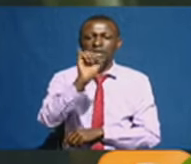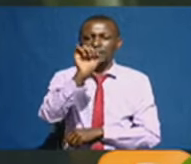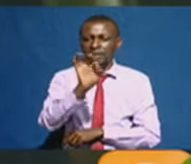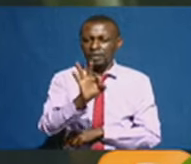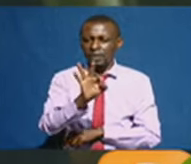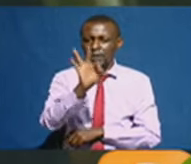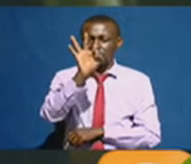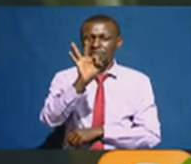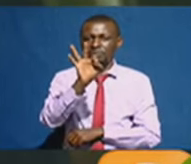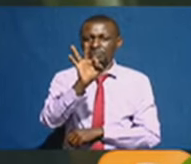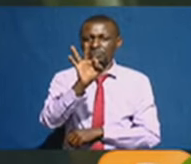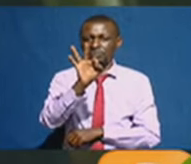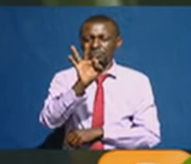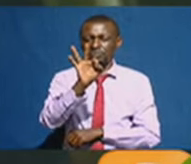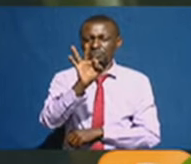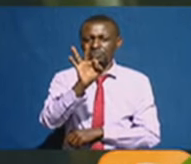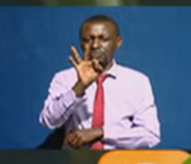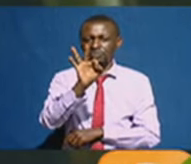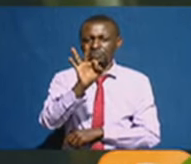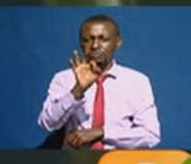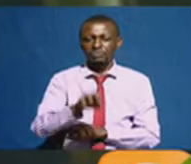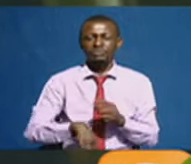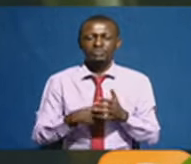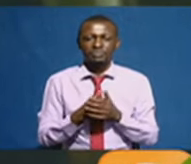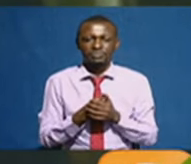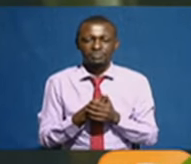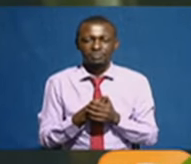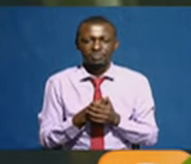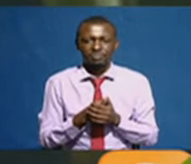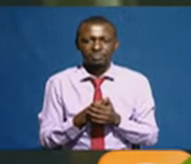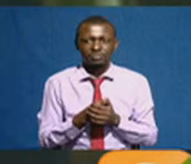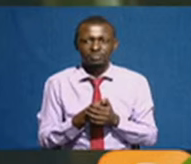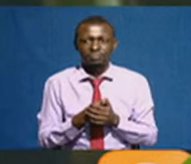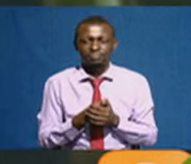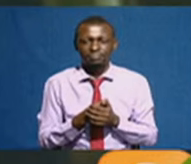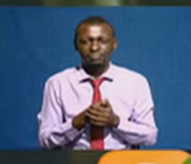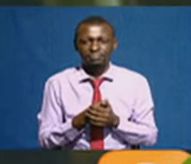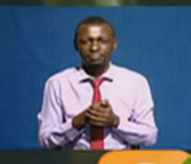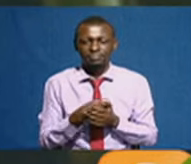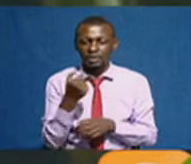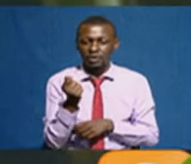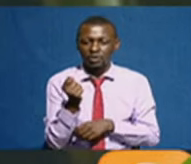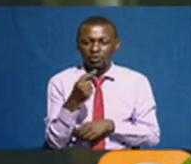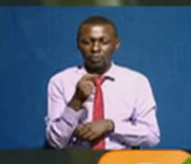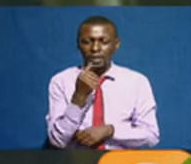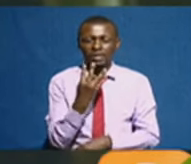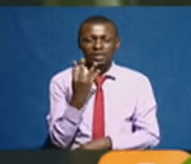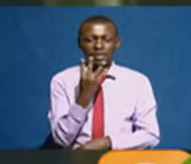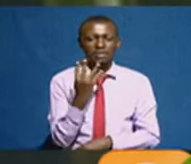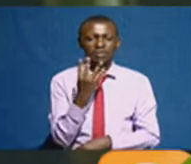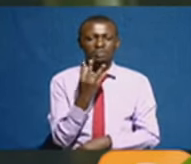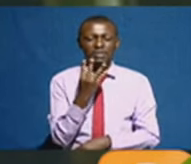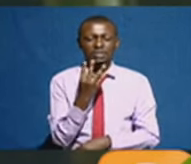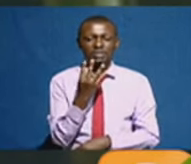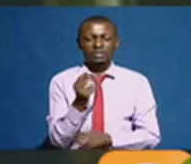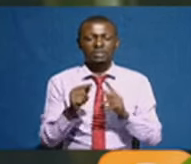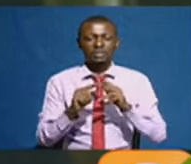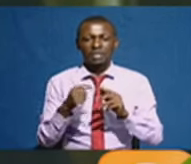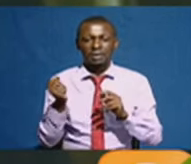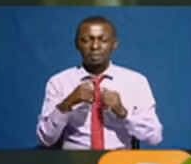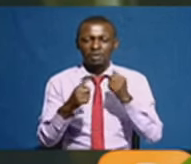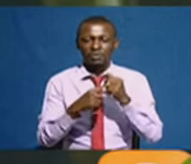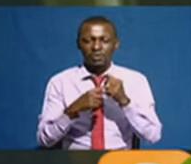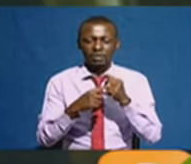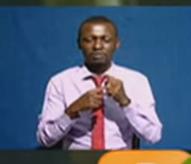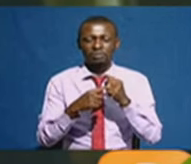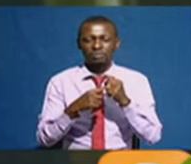claim settlement from the National Health Insurance Fund. So this is the month of April. Starting the 1st of July, which is in less